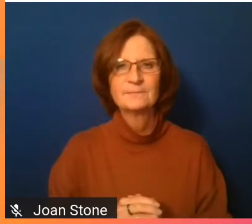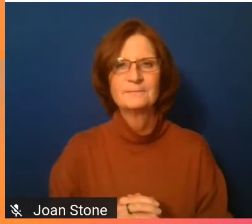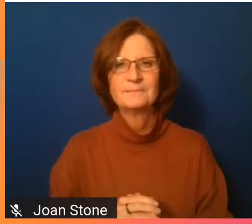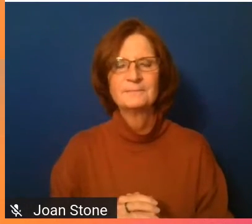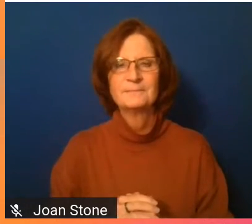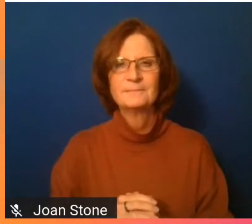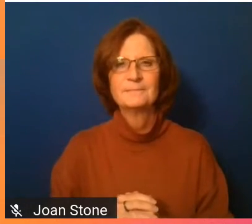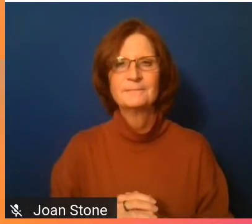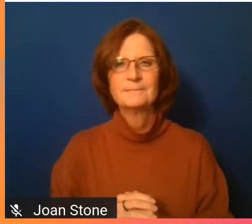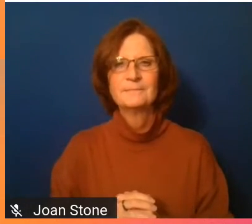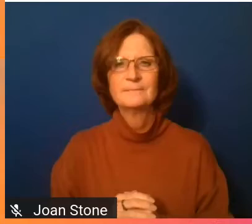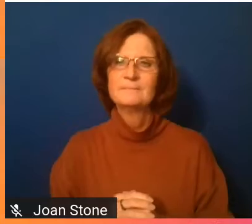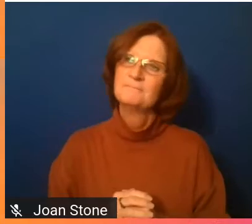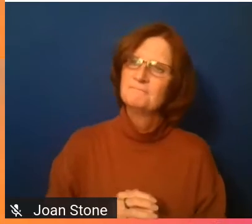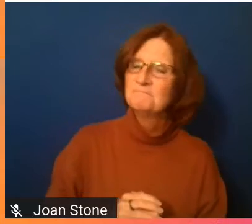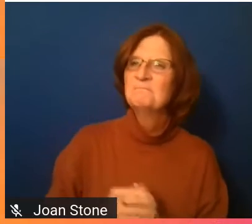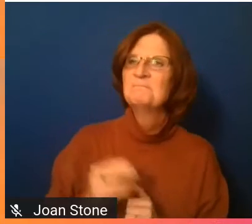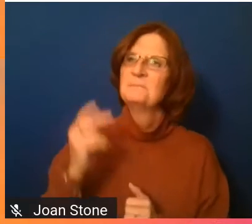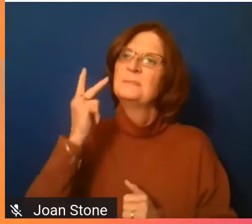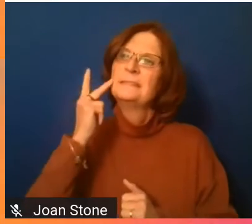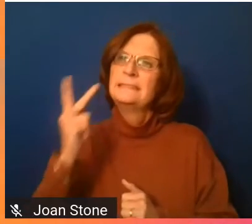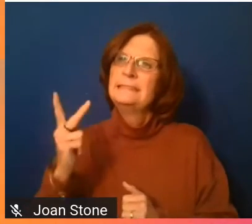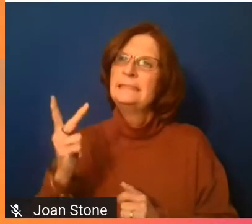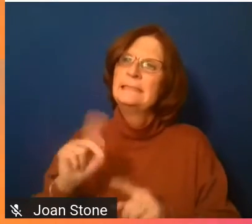Try to do this simple story,